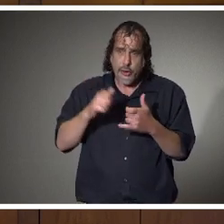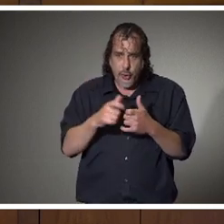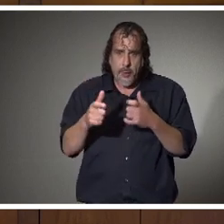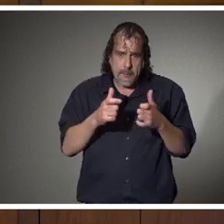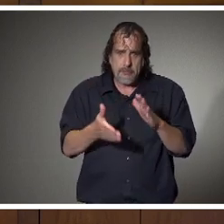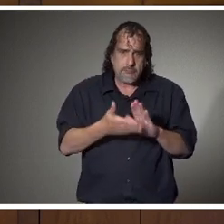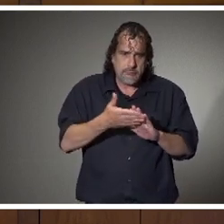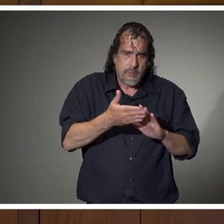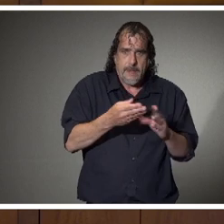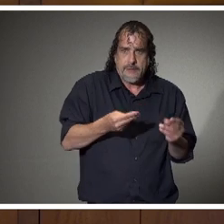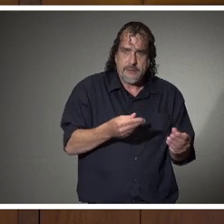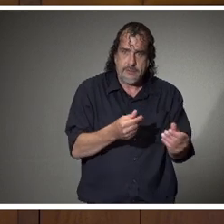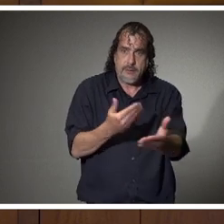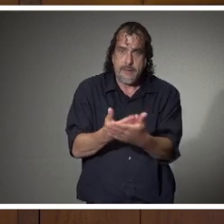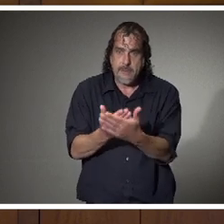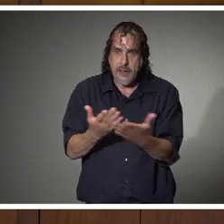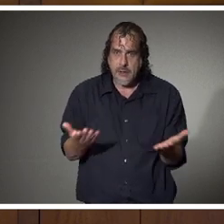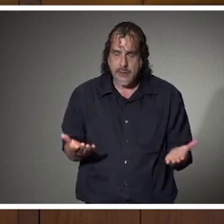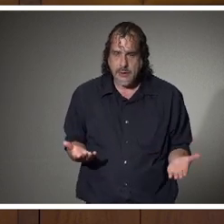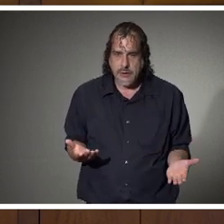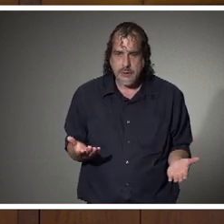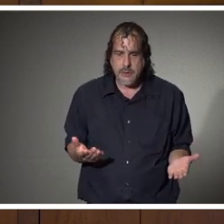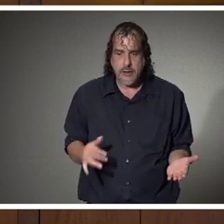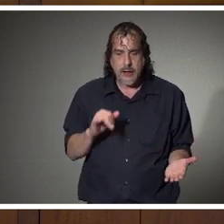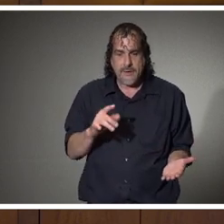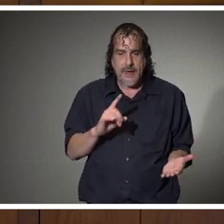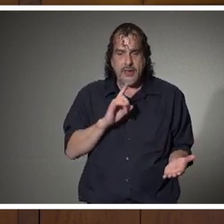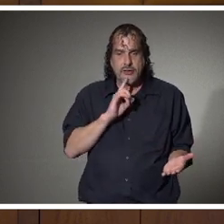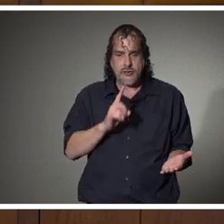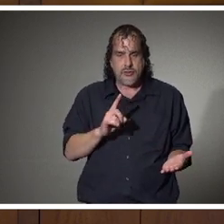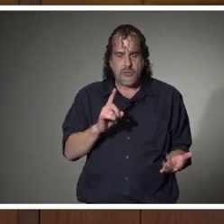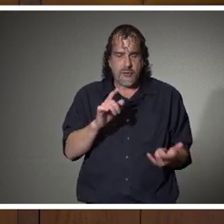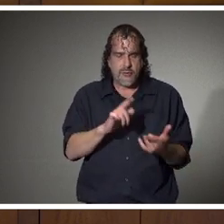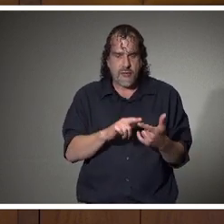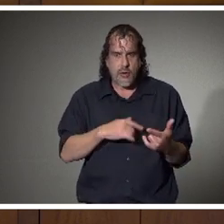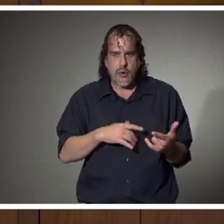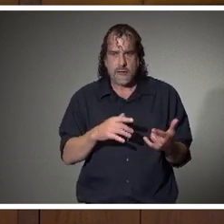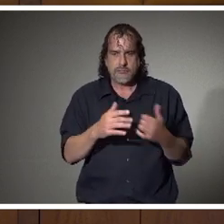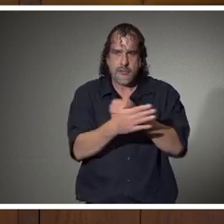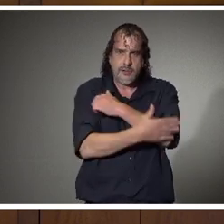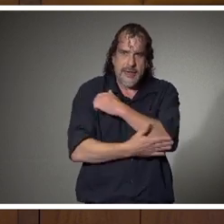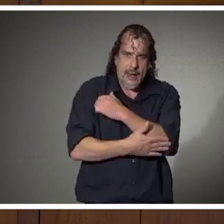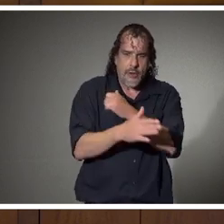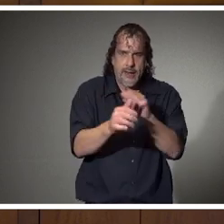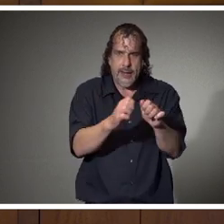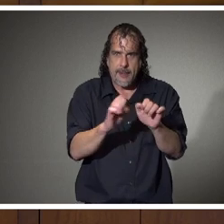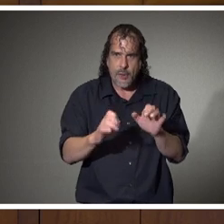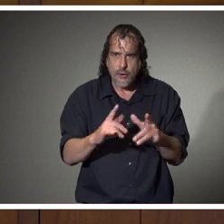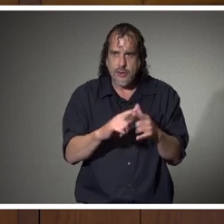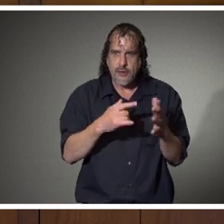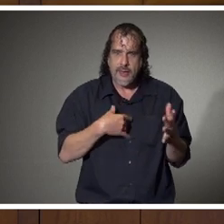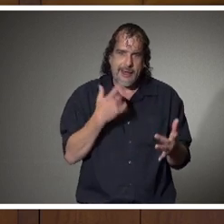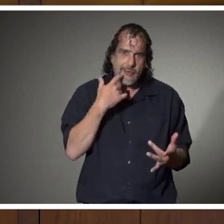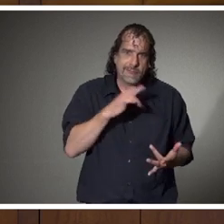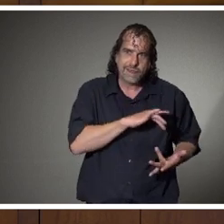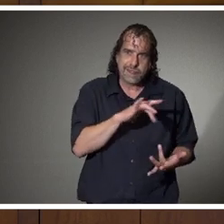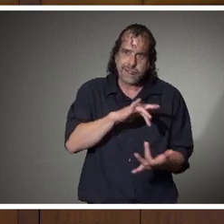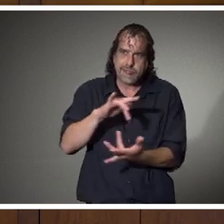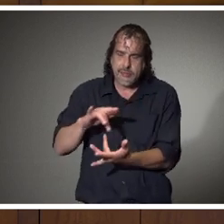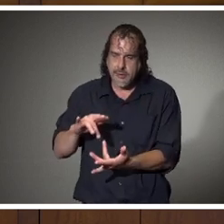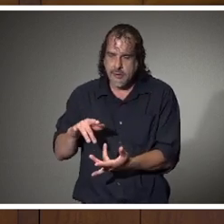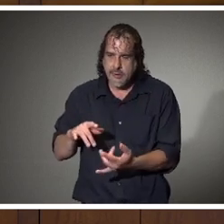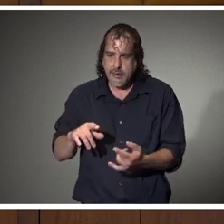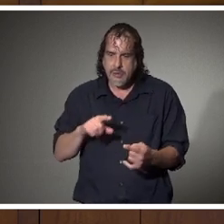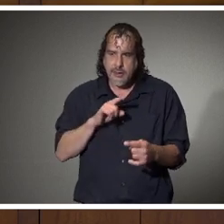supported philosophy. This is certainly true for localized emergencies like the recent tornadoes and other disasters.